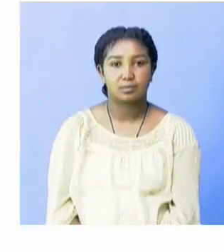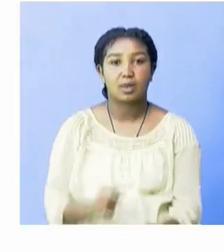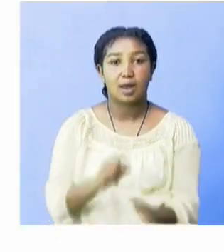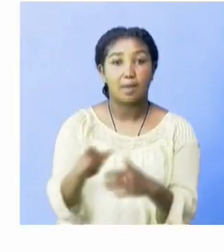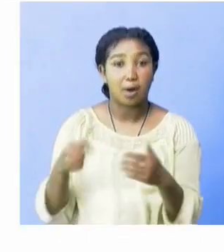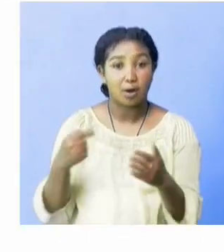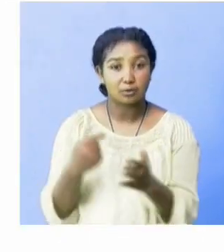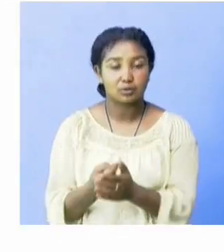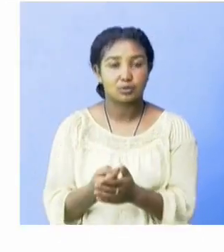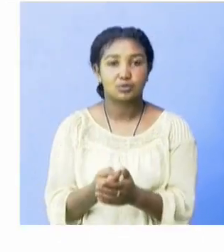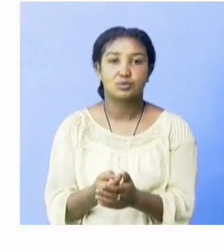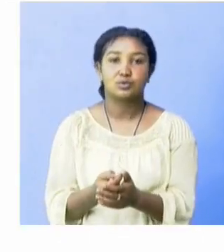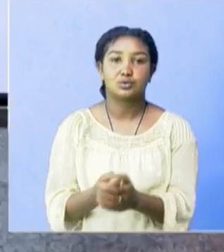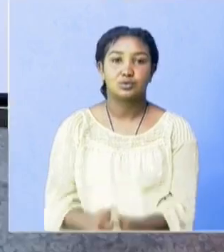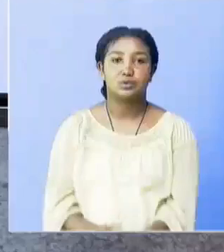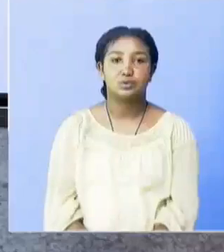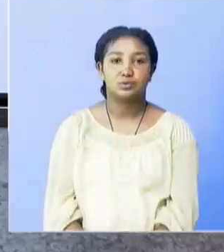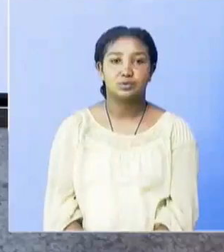about